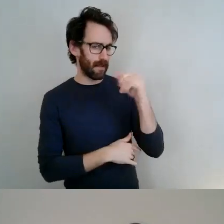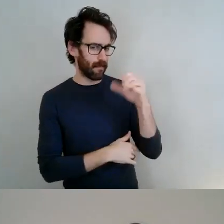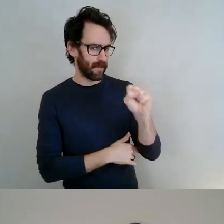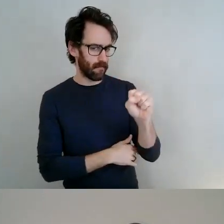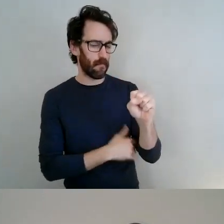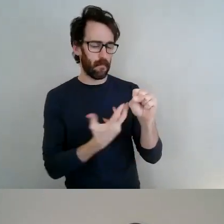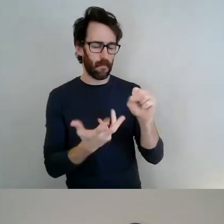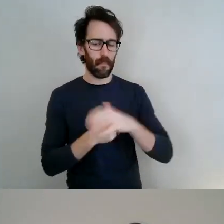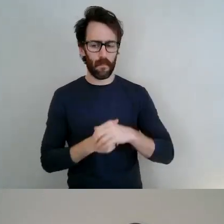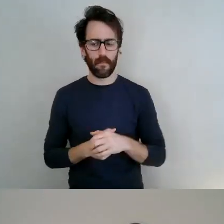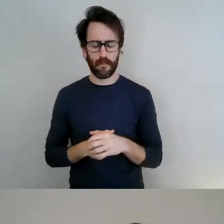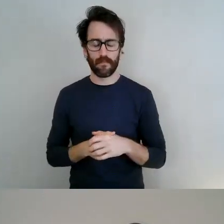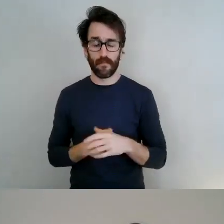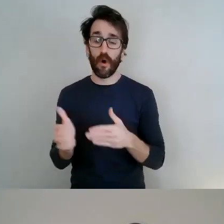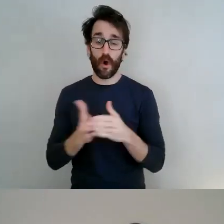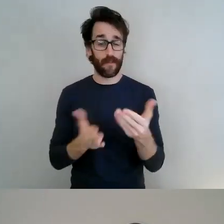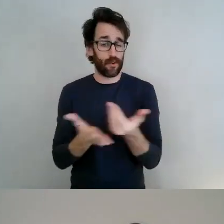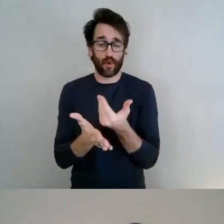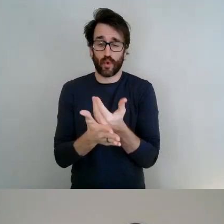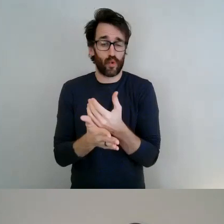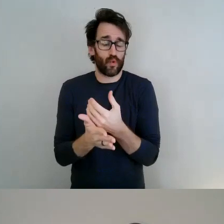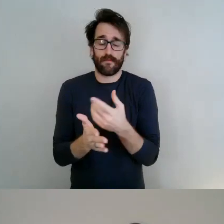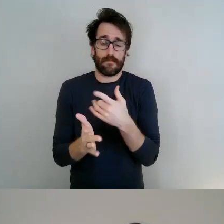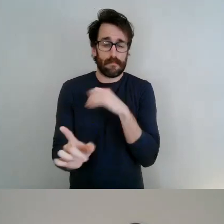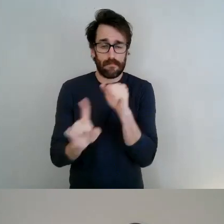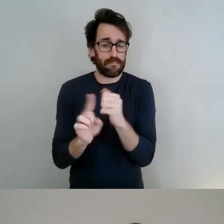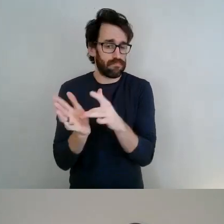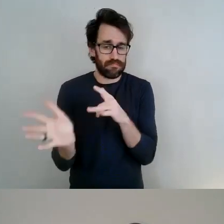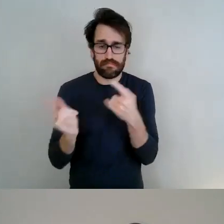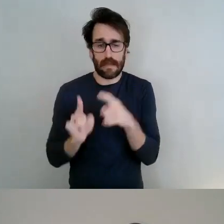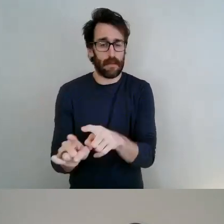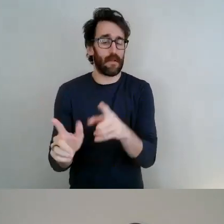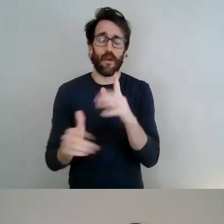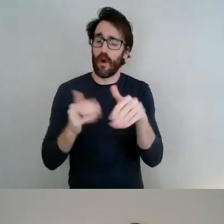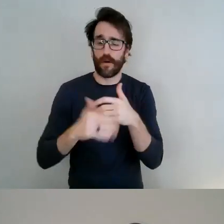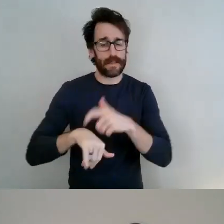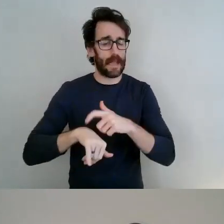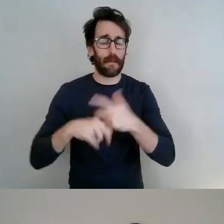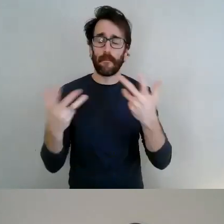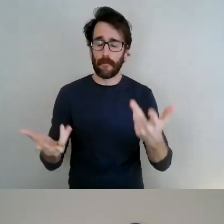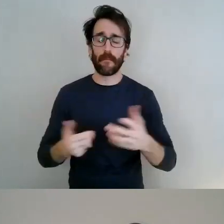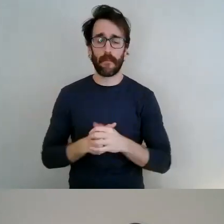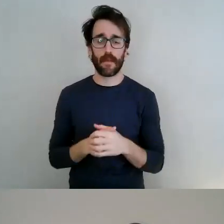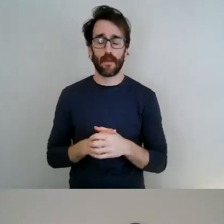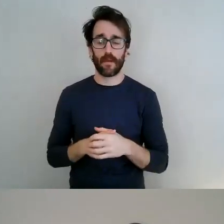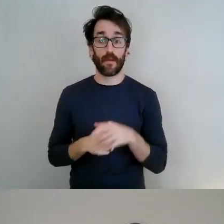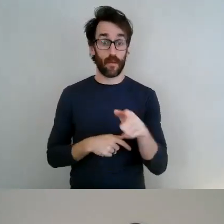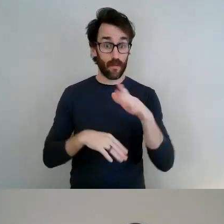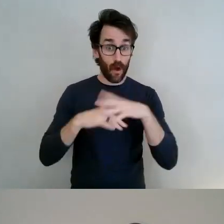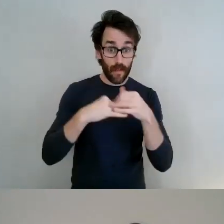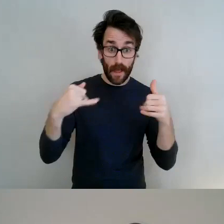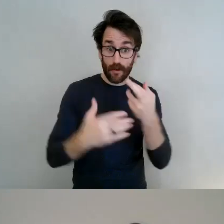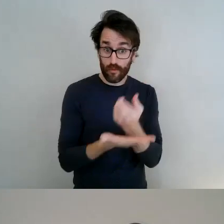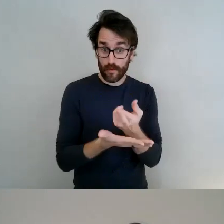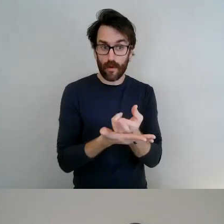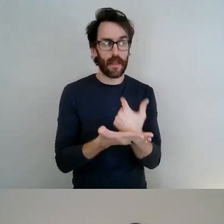new scams coming out all the time. So the website and resources that were provided by Chris, I would